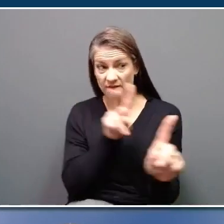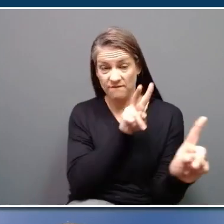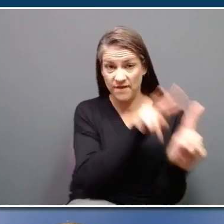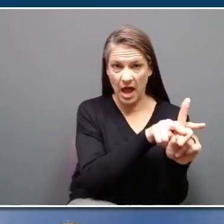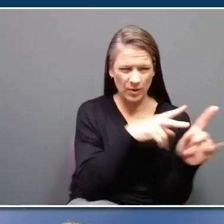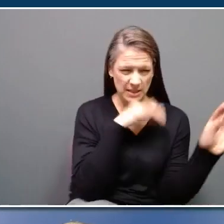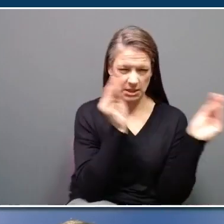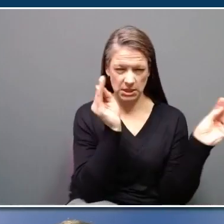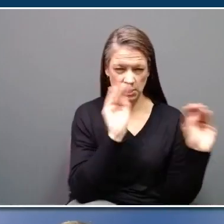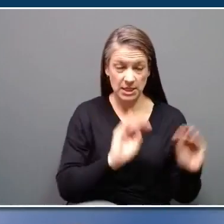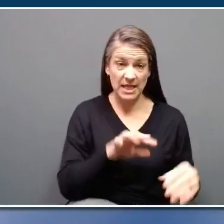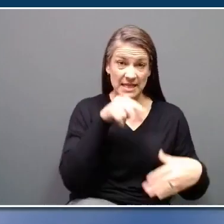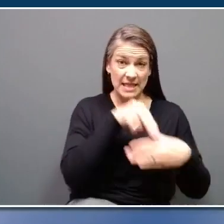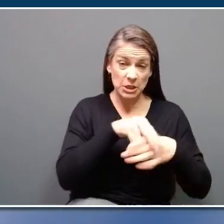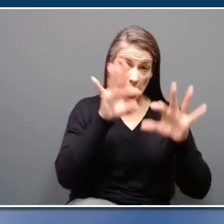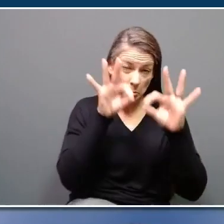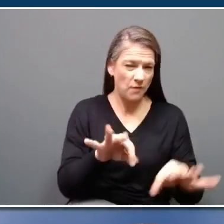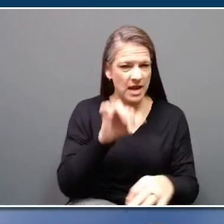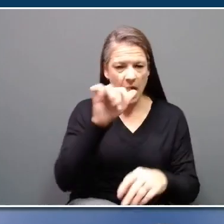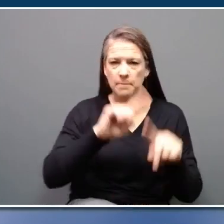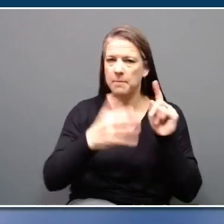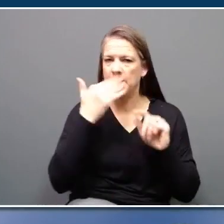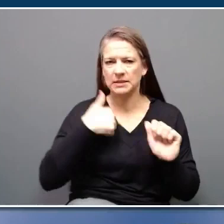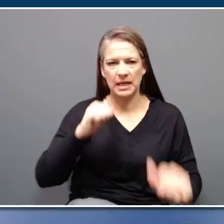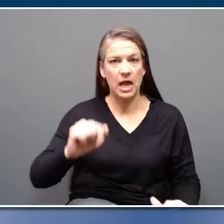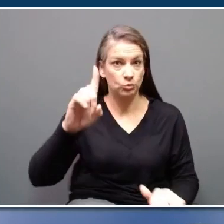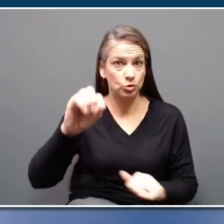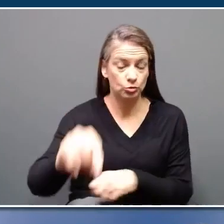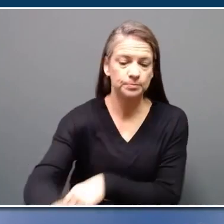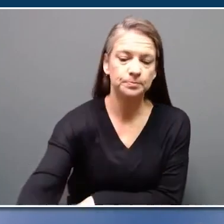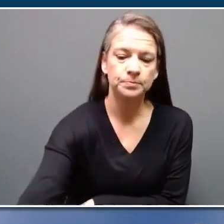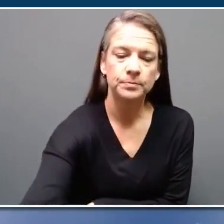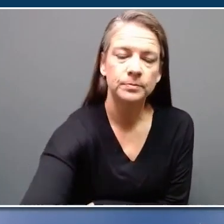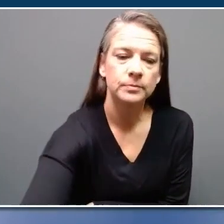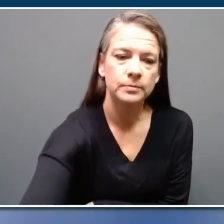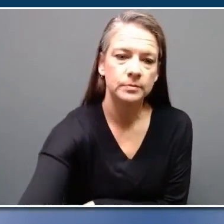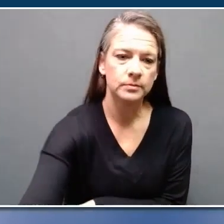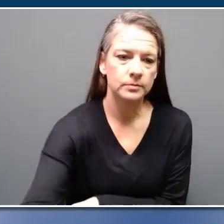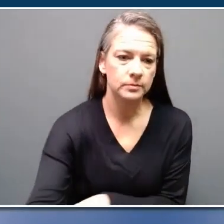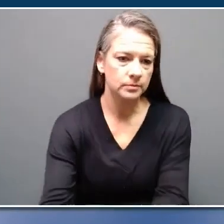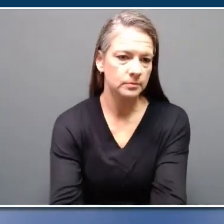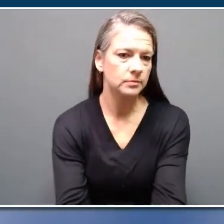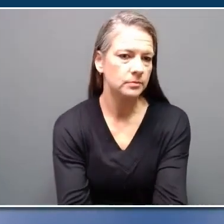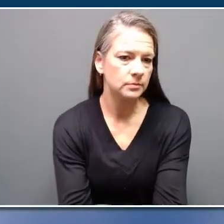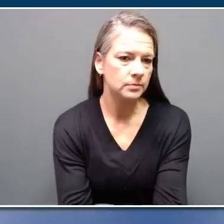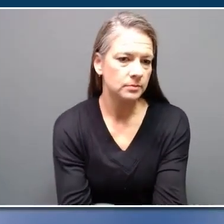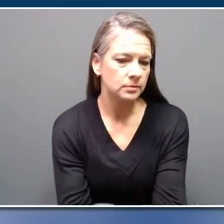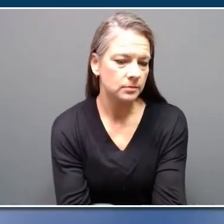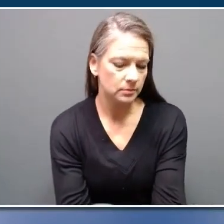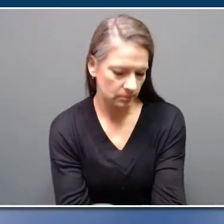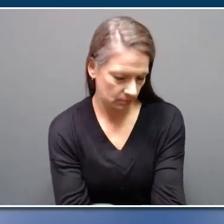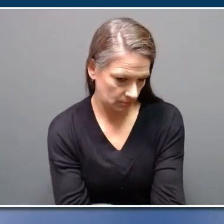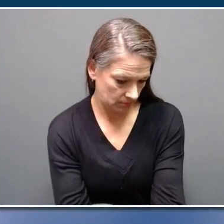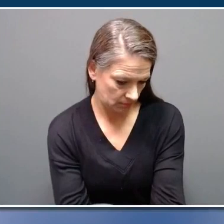won't be perfect. This is the best information we have at the moment. This is really surprising. For the first time